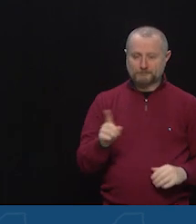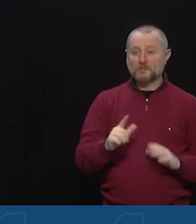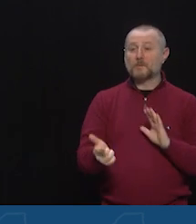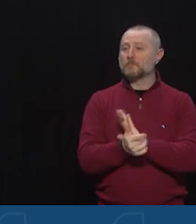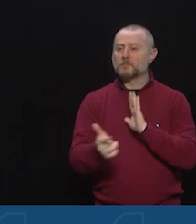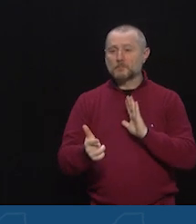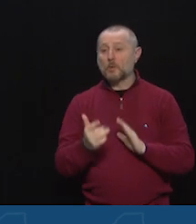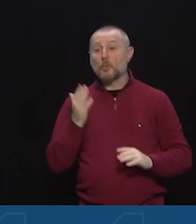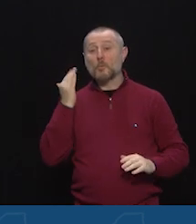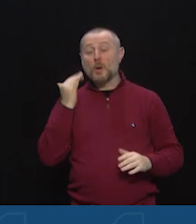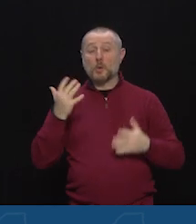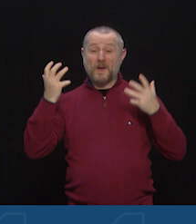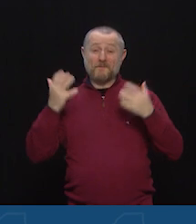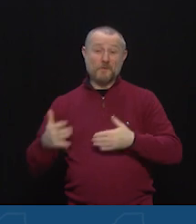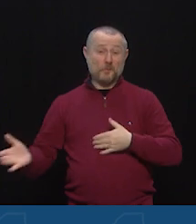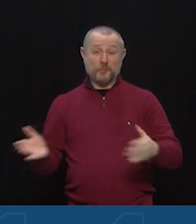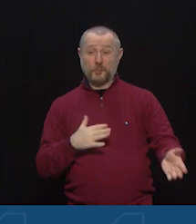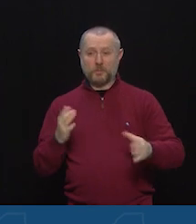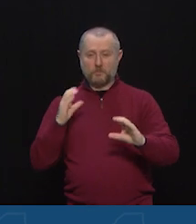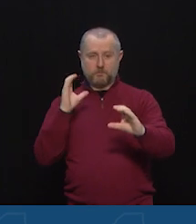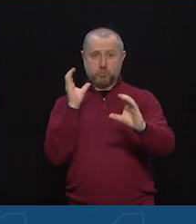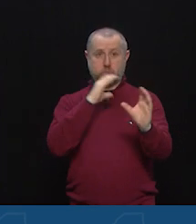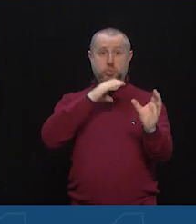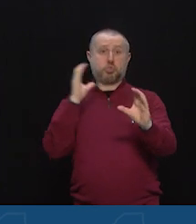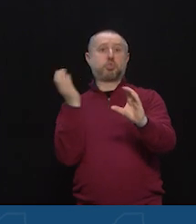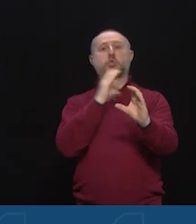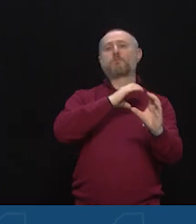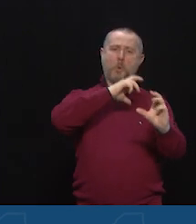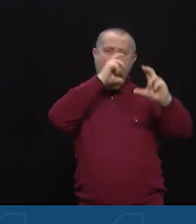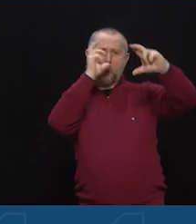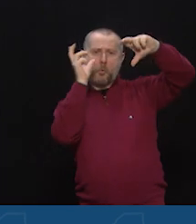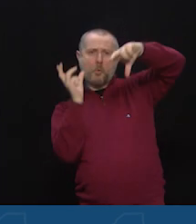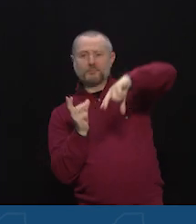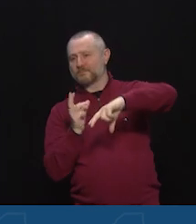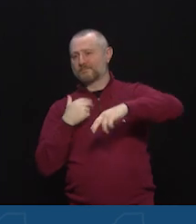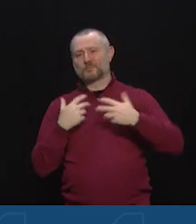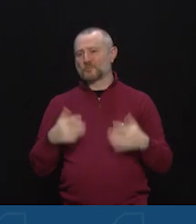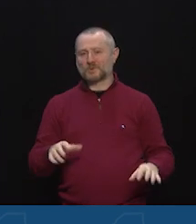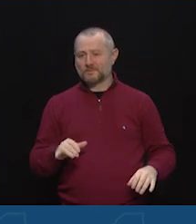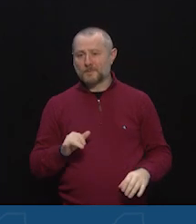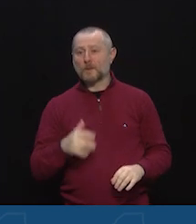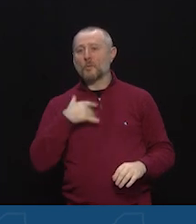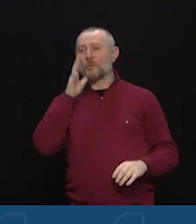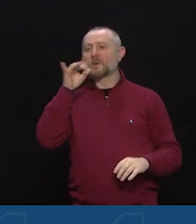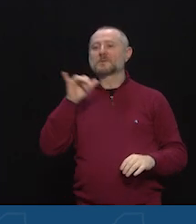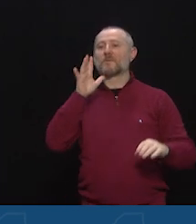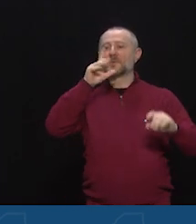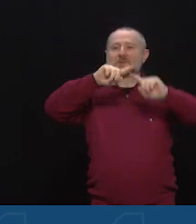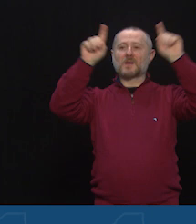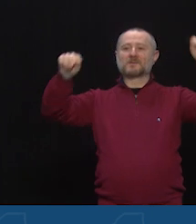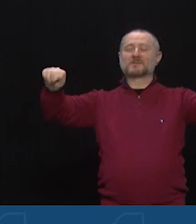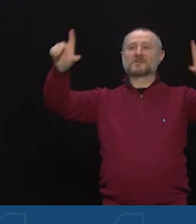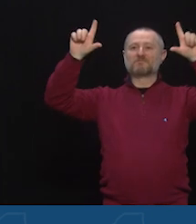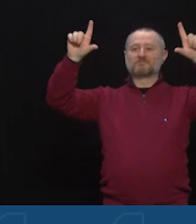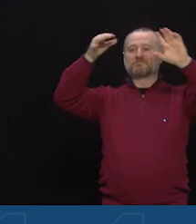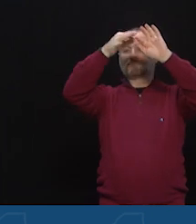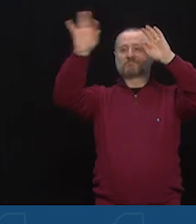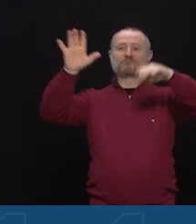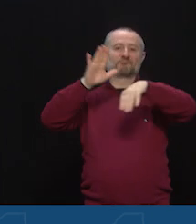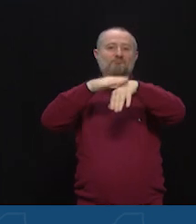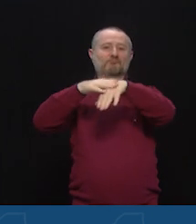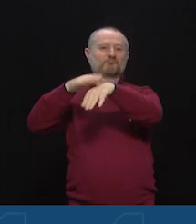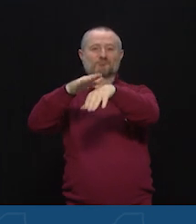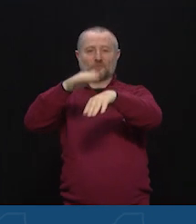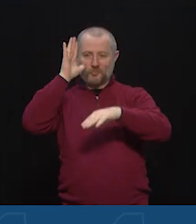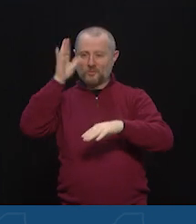wind conditions. And there's going to be plenty of signing and messaging on the highways to let motorists know what to expect. We work closely with all